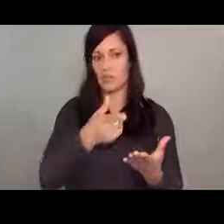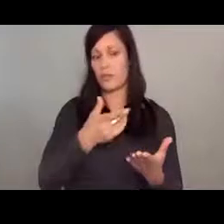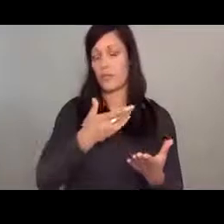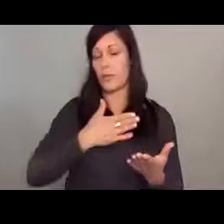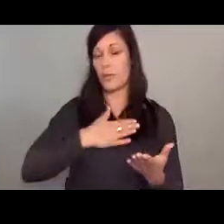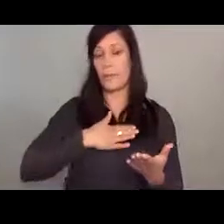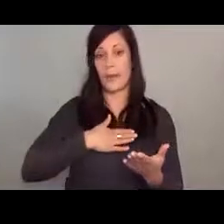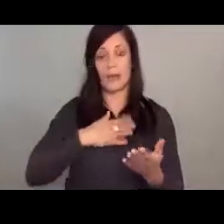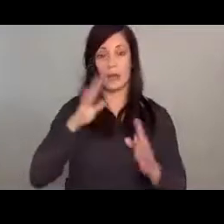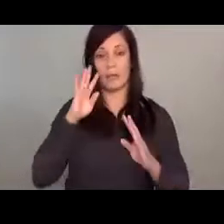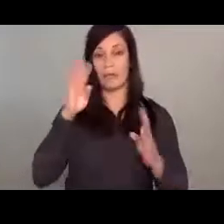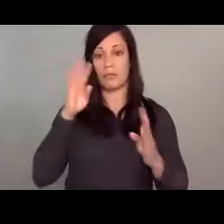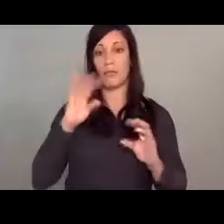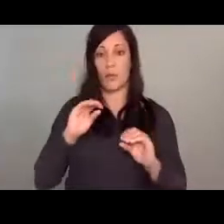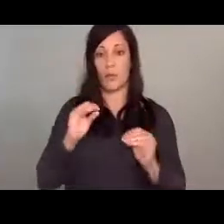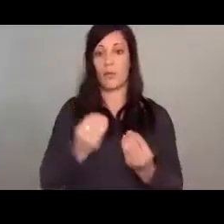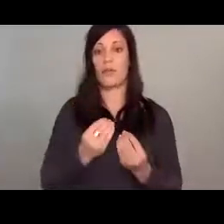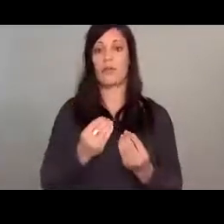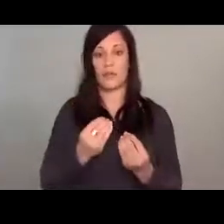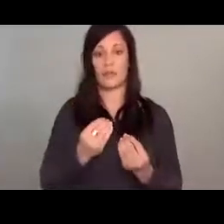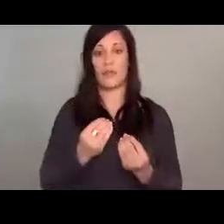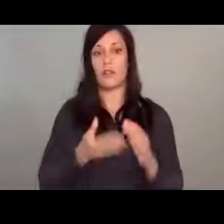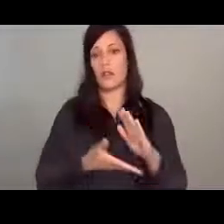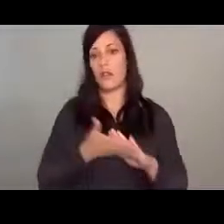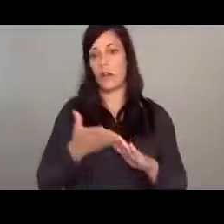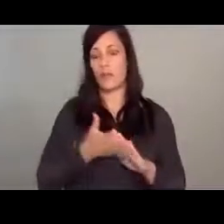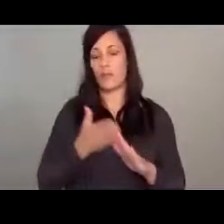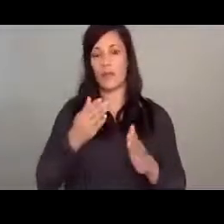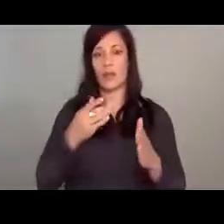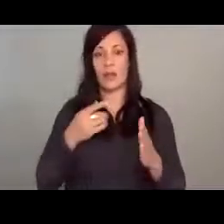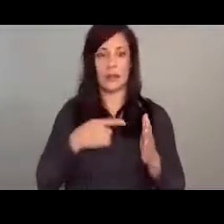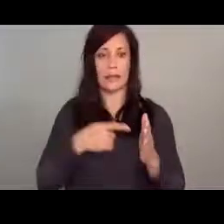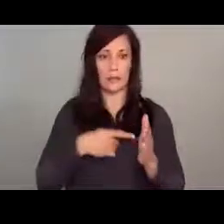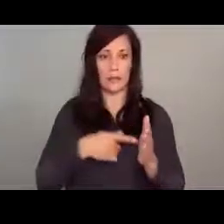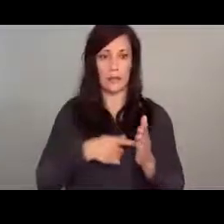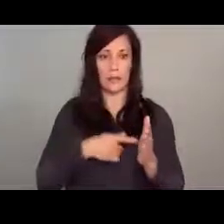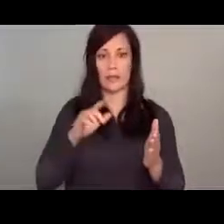organization, our operating expenses in 2019 were